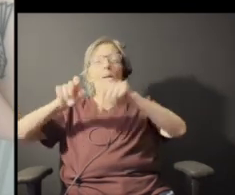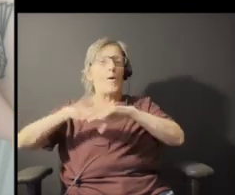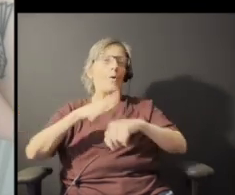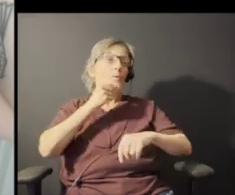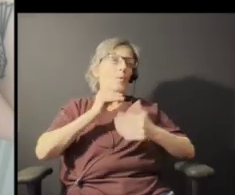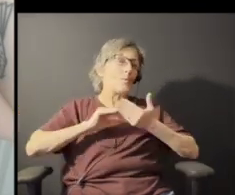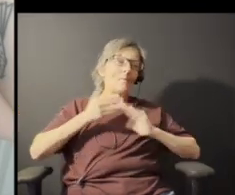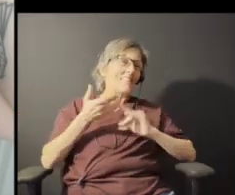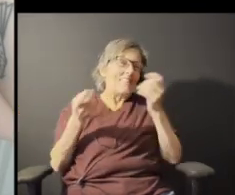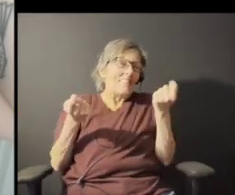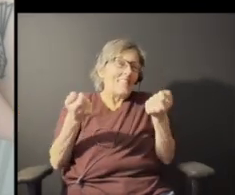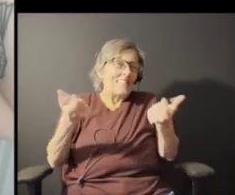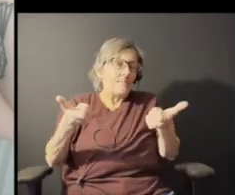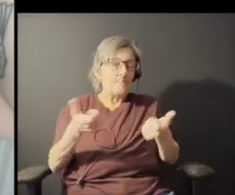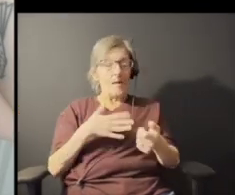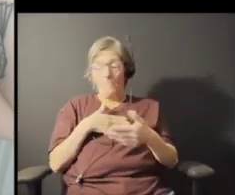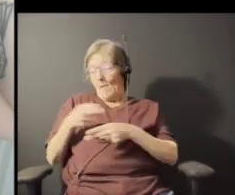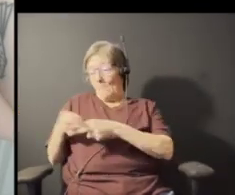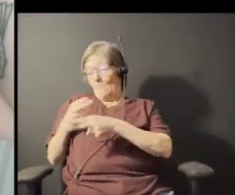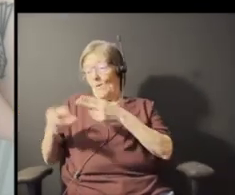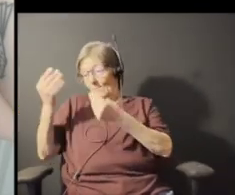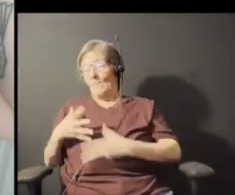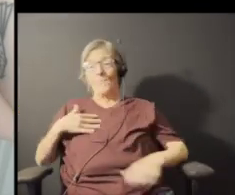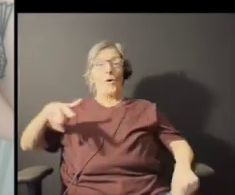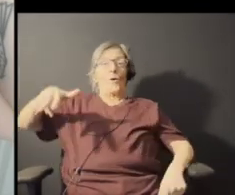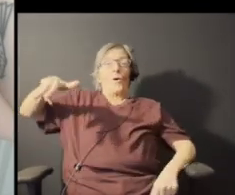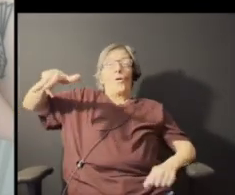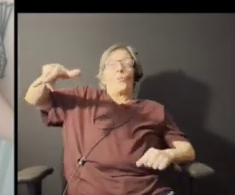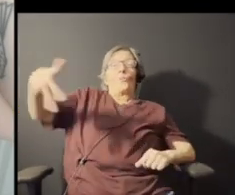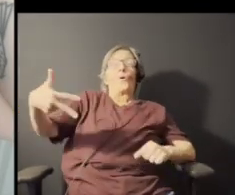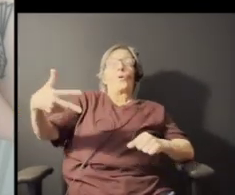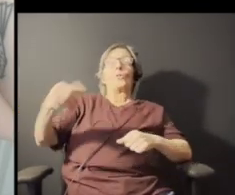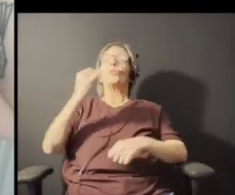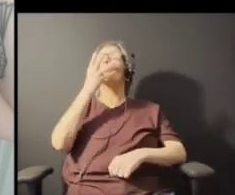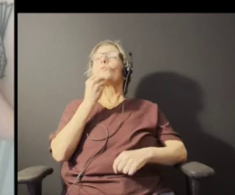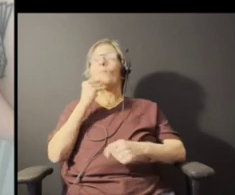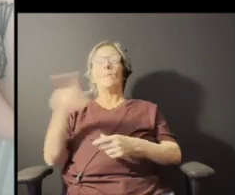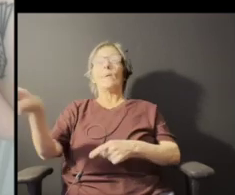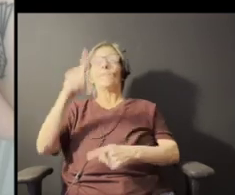And, you know, like my partner tells me I'm the third Jew they ever met.